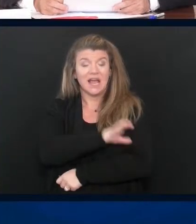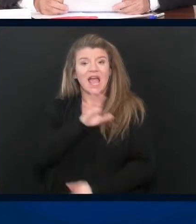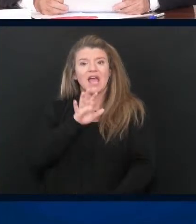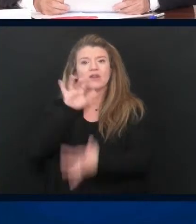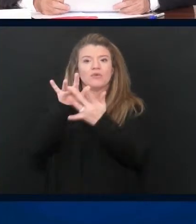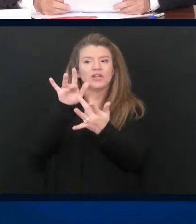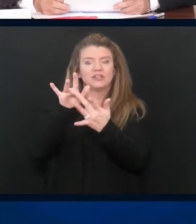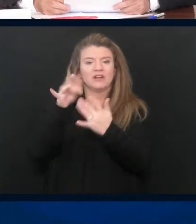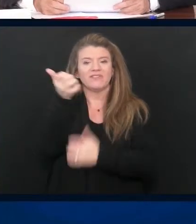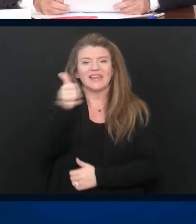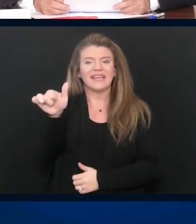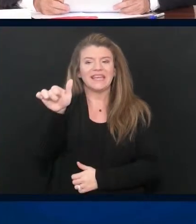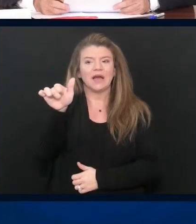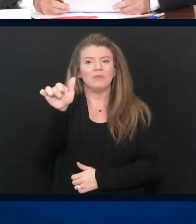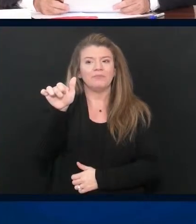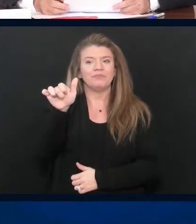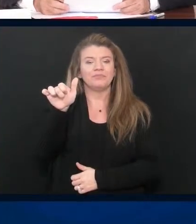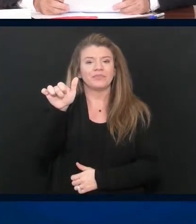out if any